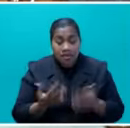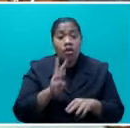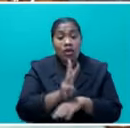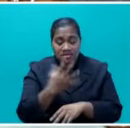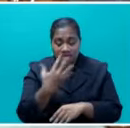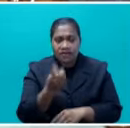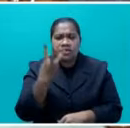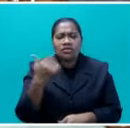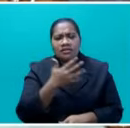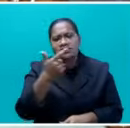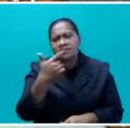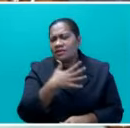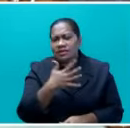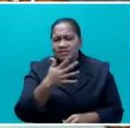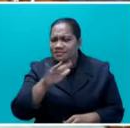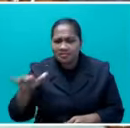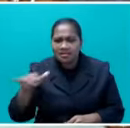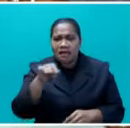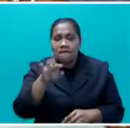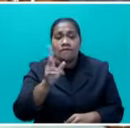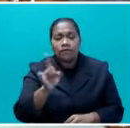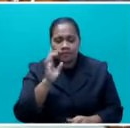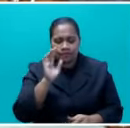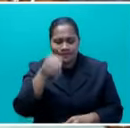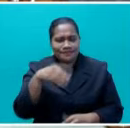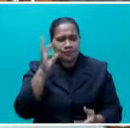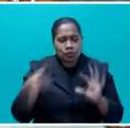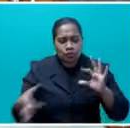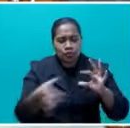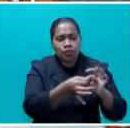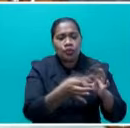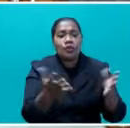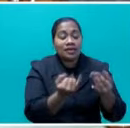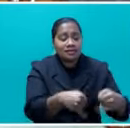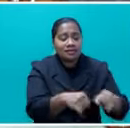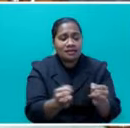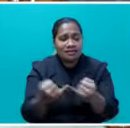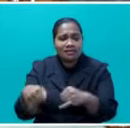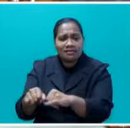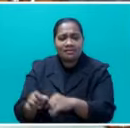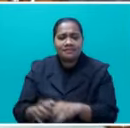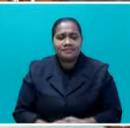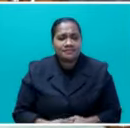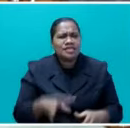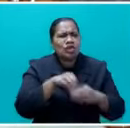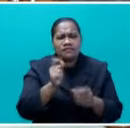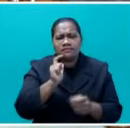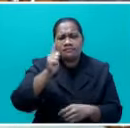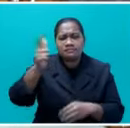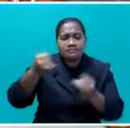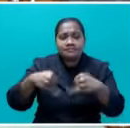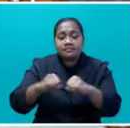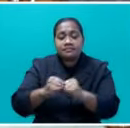3,738 satellite-based direct-to-home connections in the maritime islands, including far-flung islands such as Rotuma with